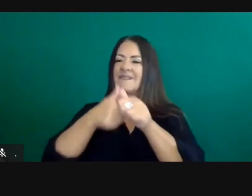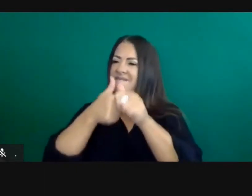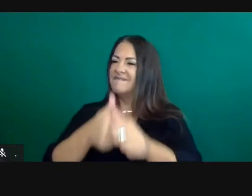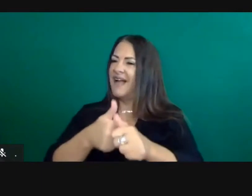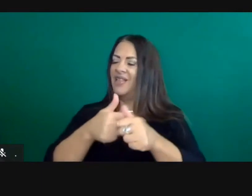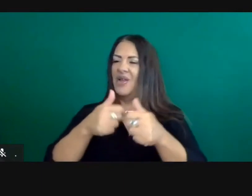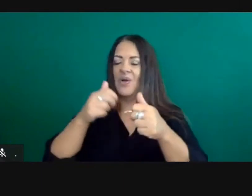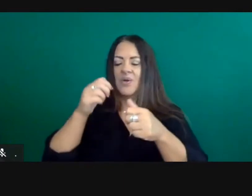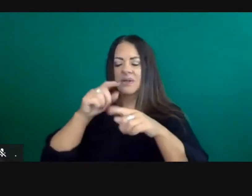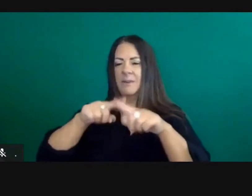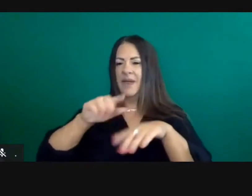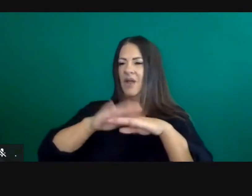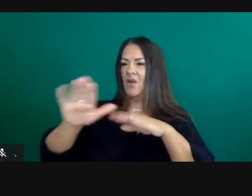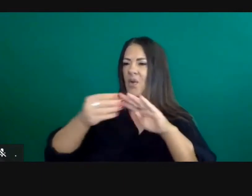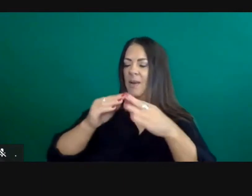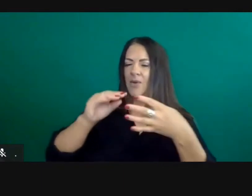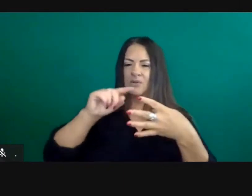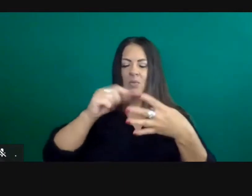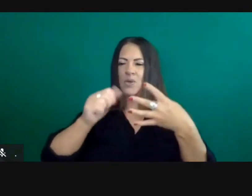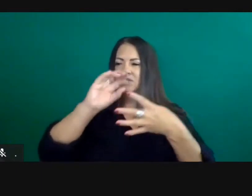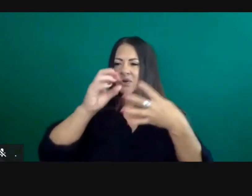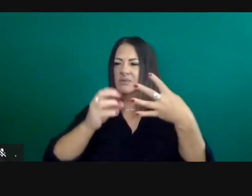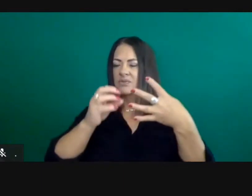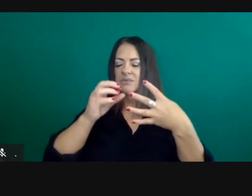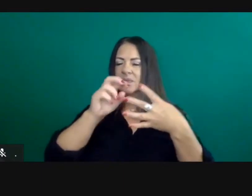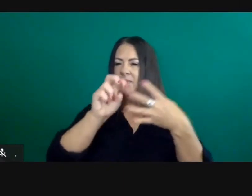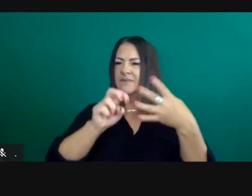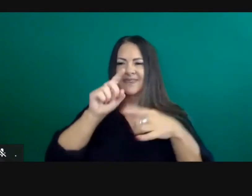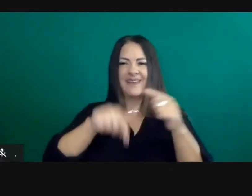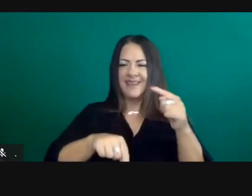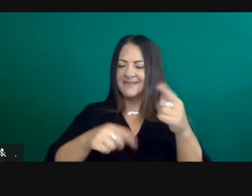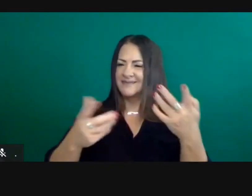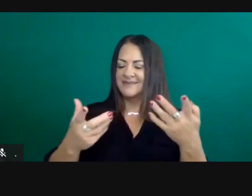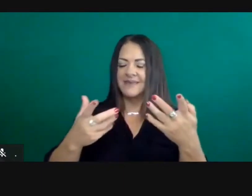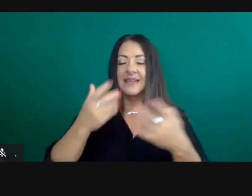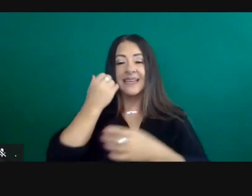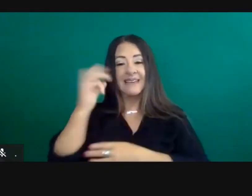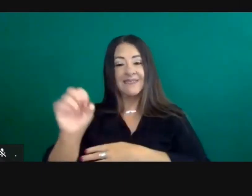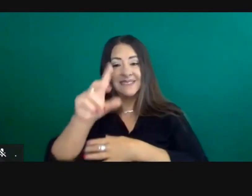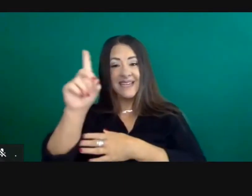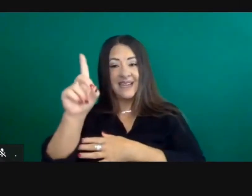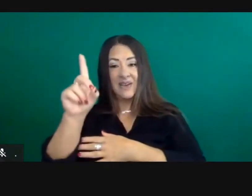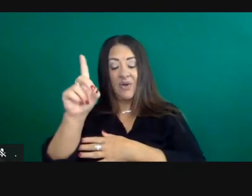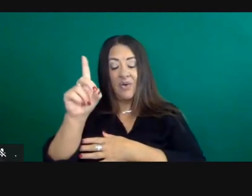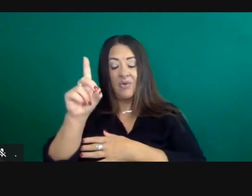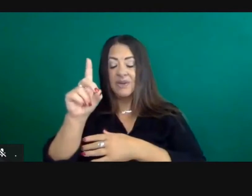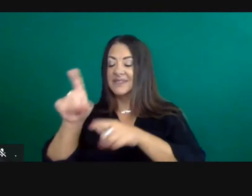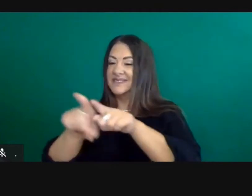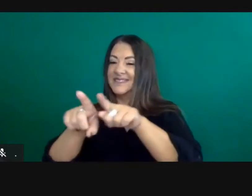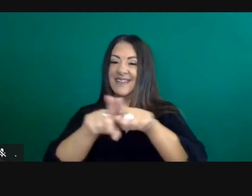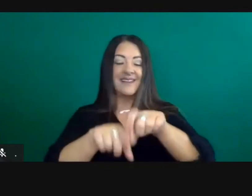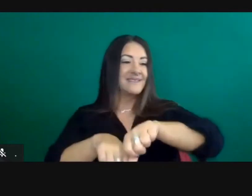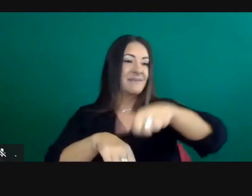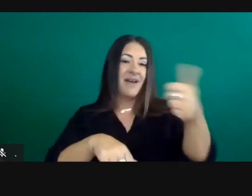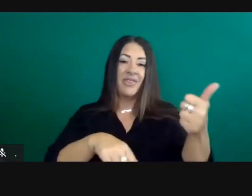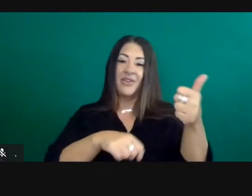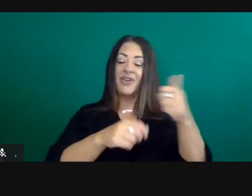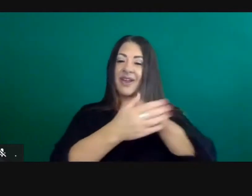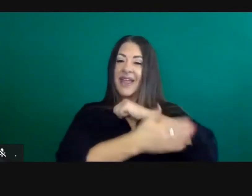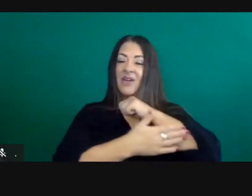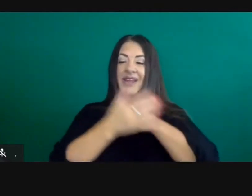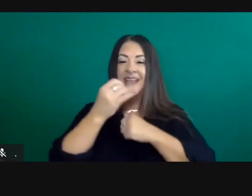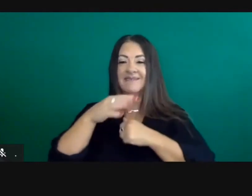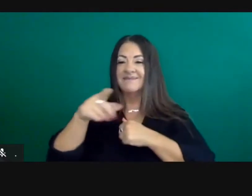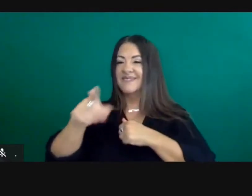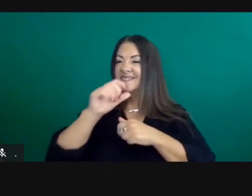that follows this slow and stringent principle, and that if San Diego County, just like any other county, misses our